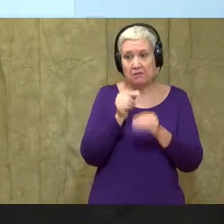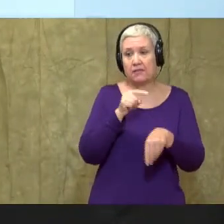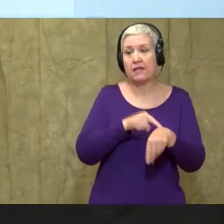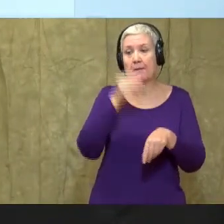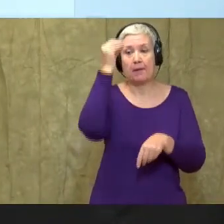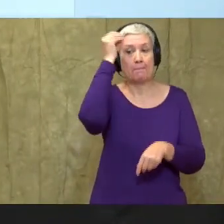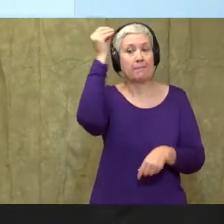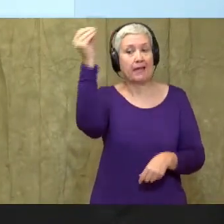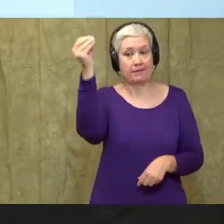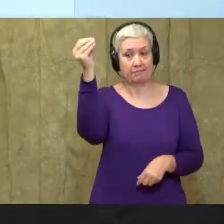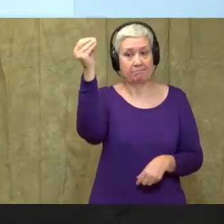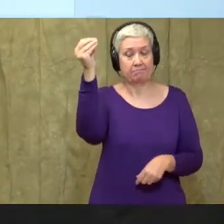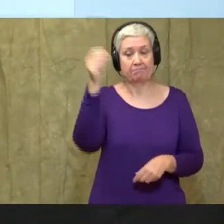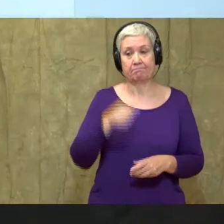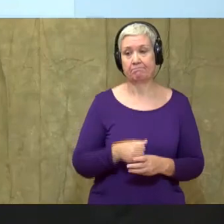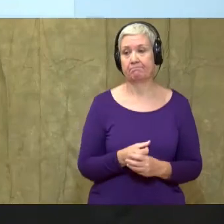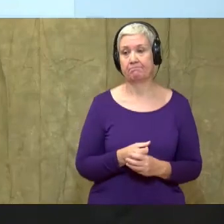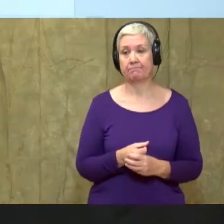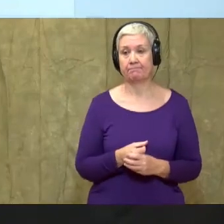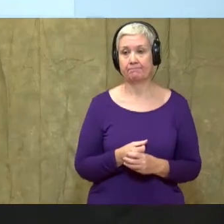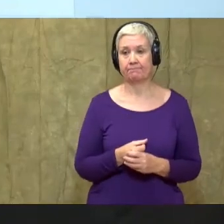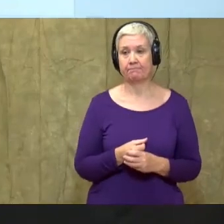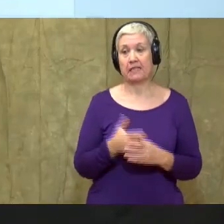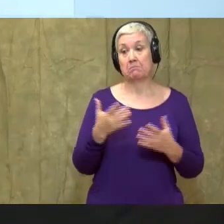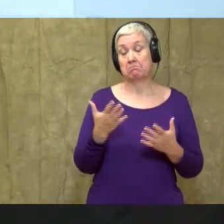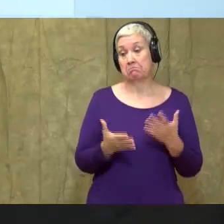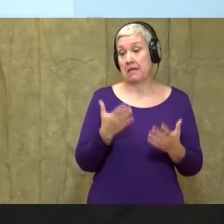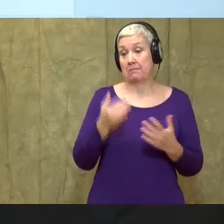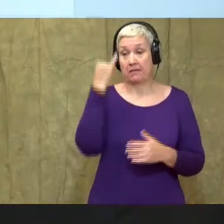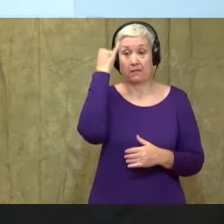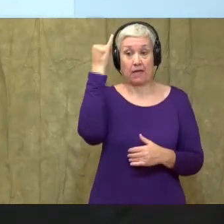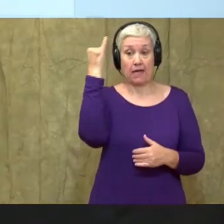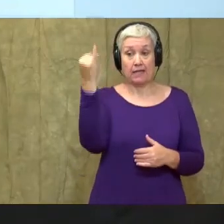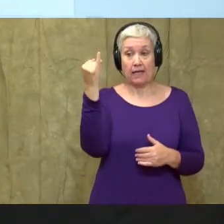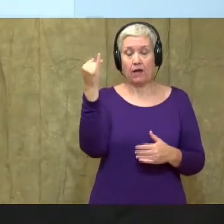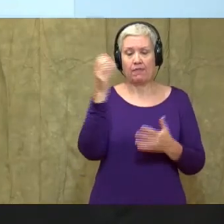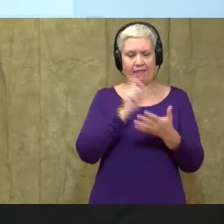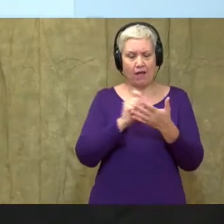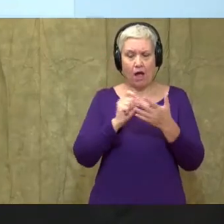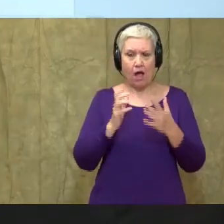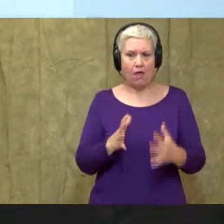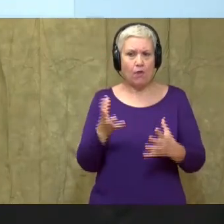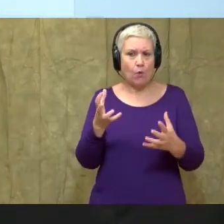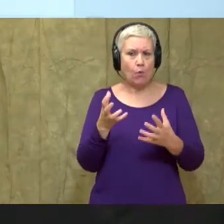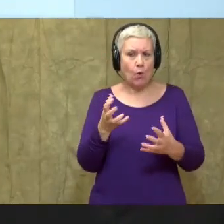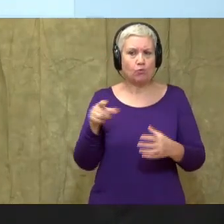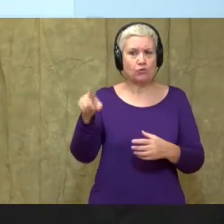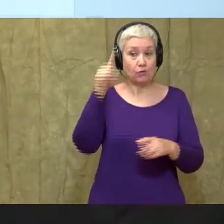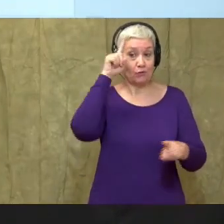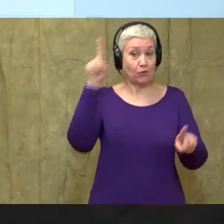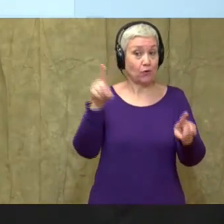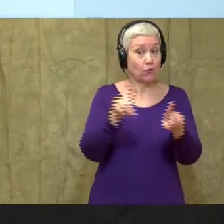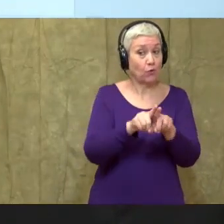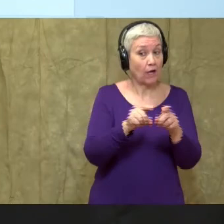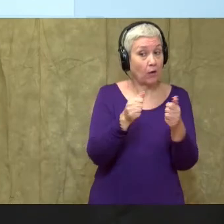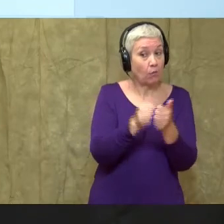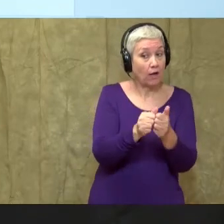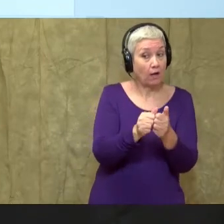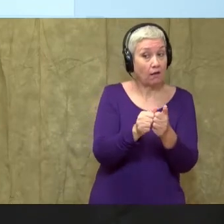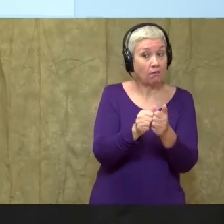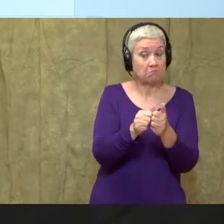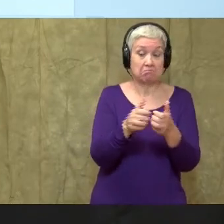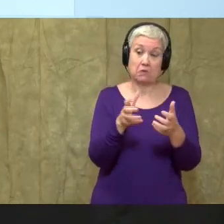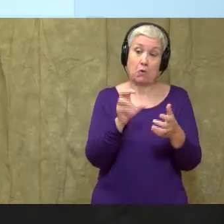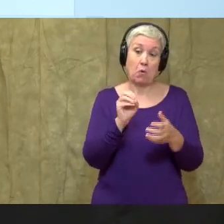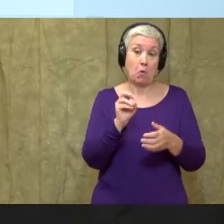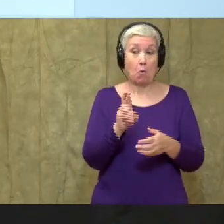You know, it may be an idea that he or she wants you to agree with, or maybe that person is